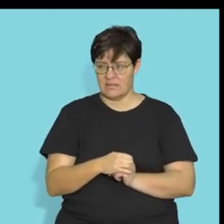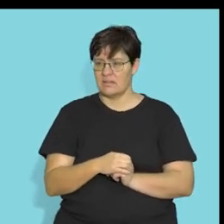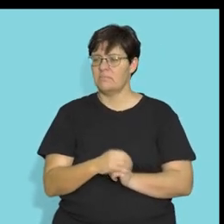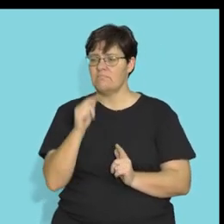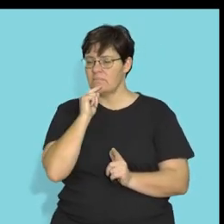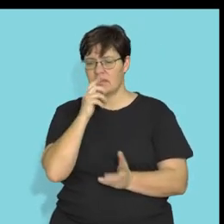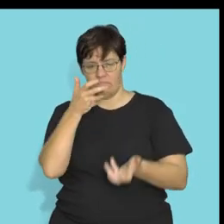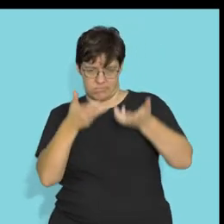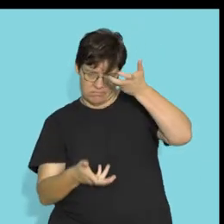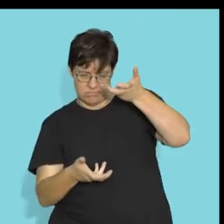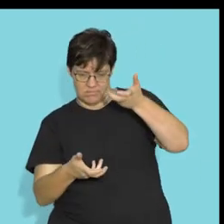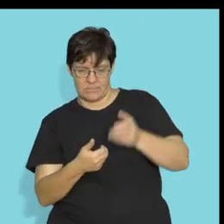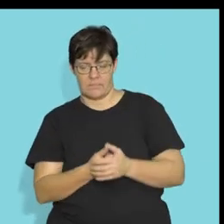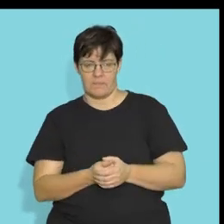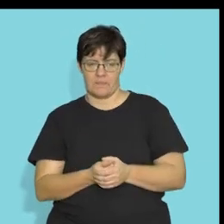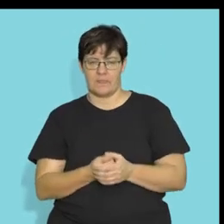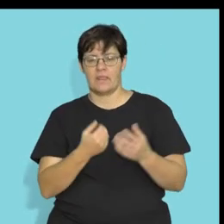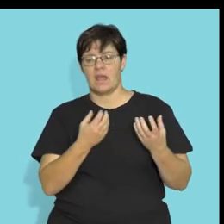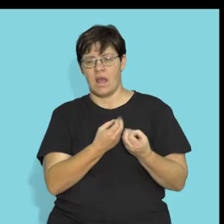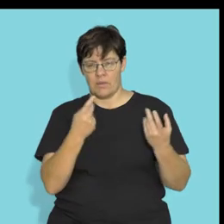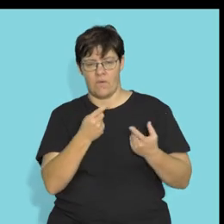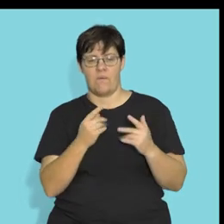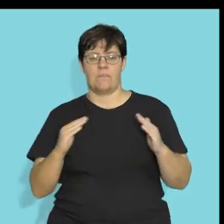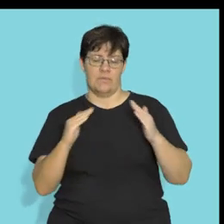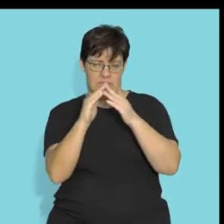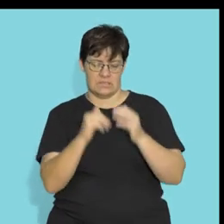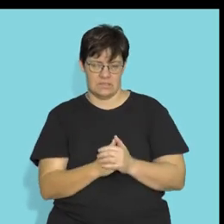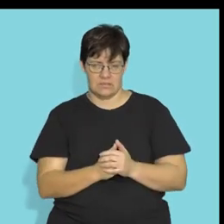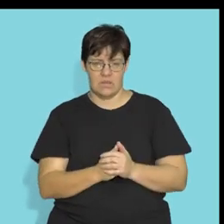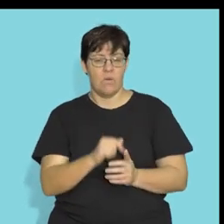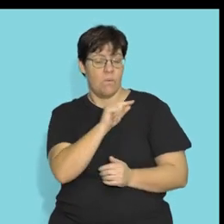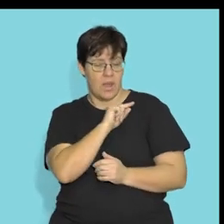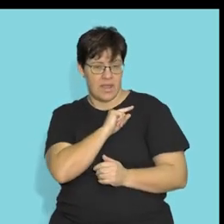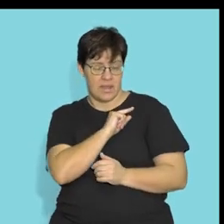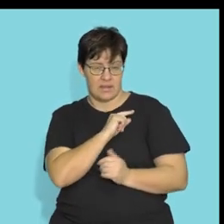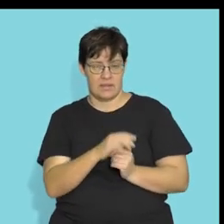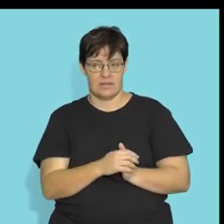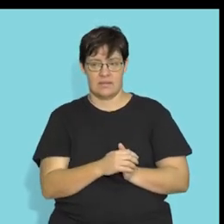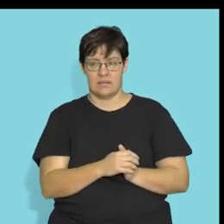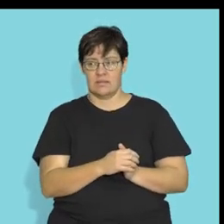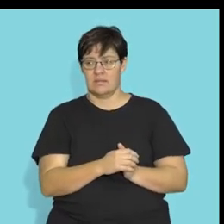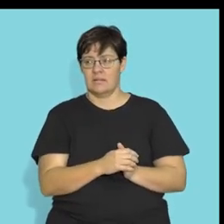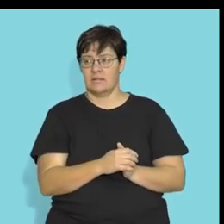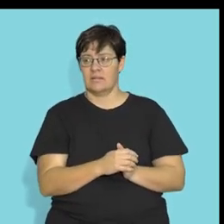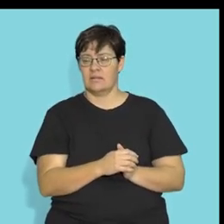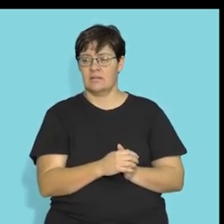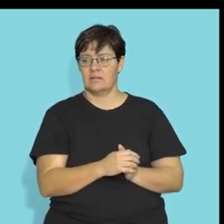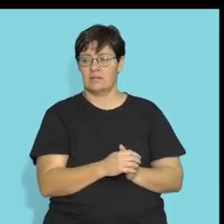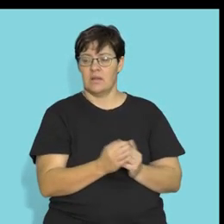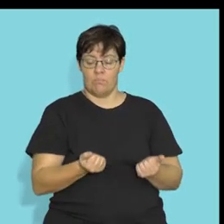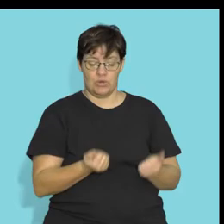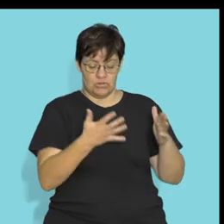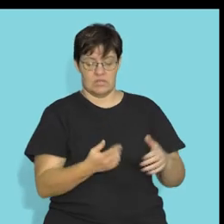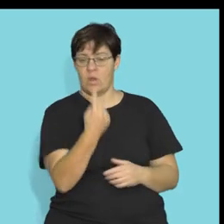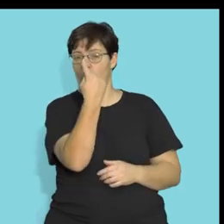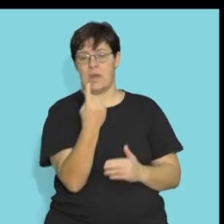is a disproportionate number pyramid. And that's essentially because of the number of producers